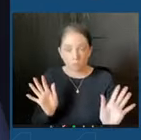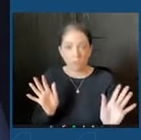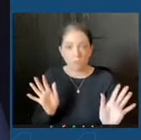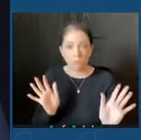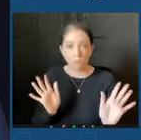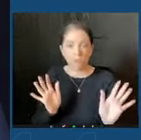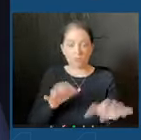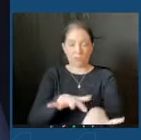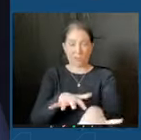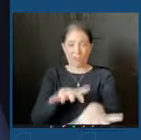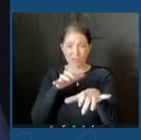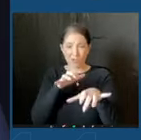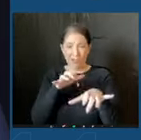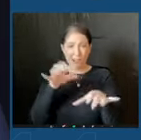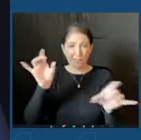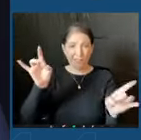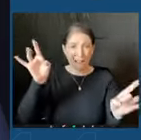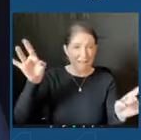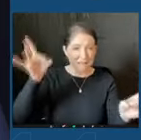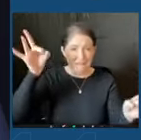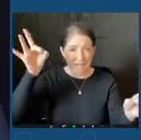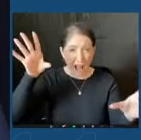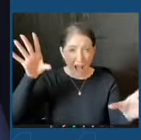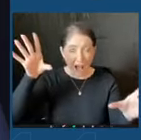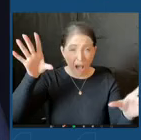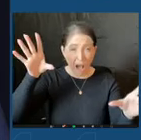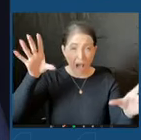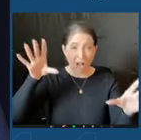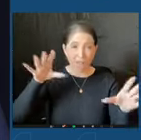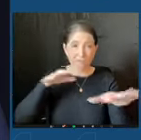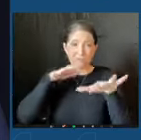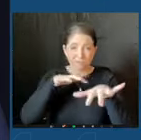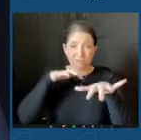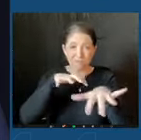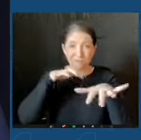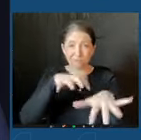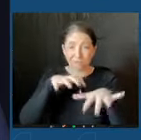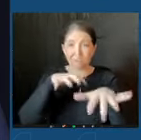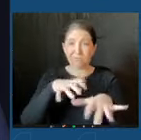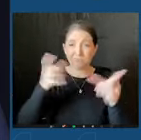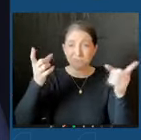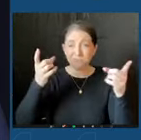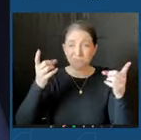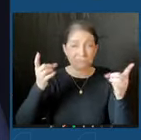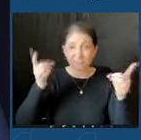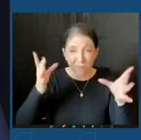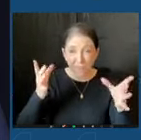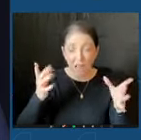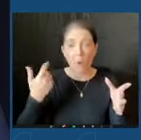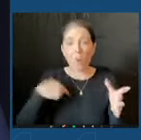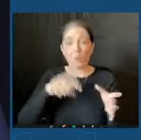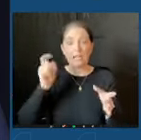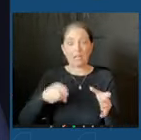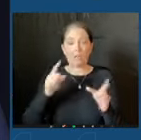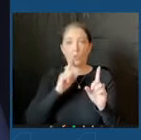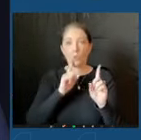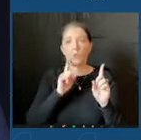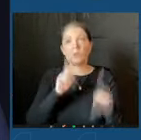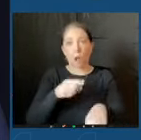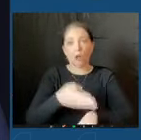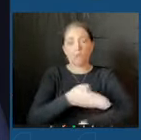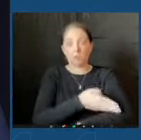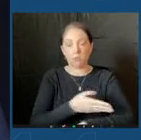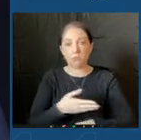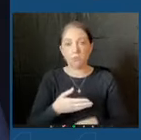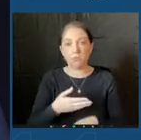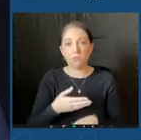has increased, and we have to increase our response to it. And that's what we're doing today. We are saying that